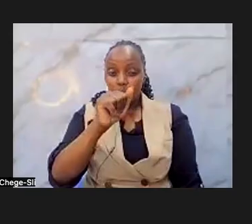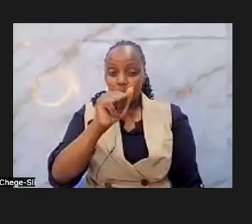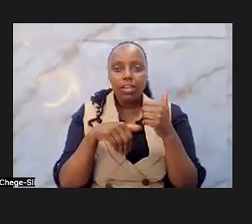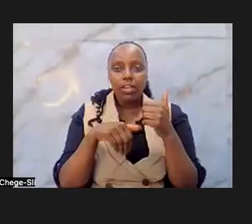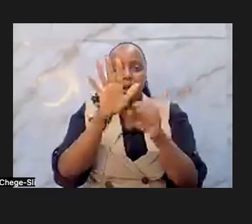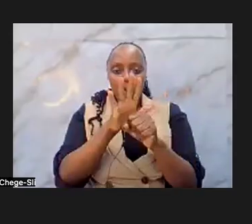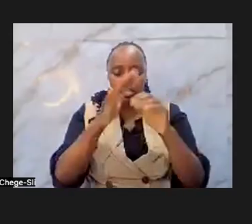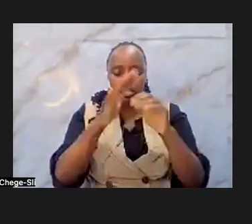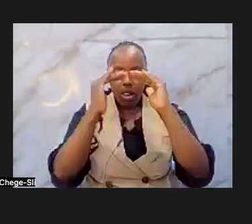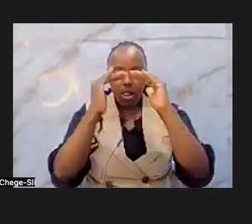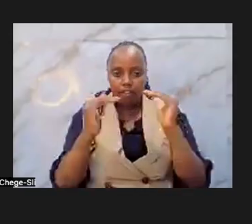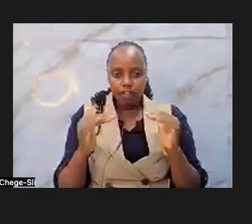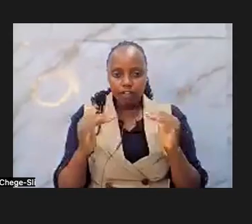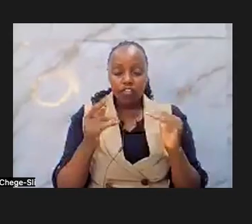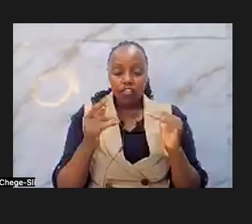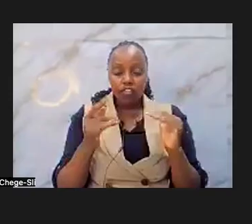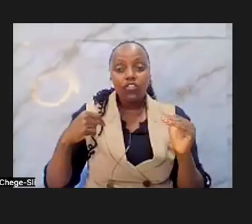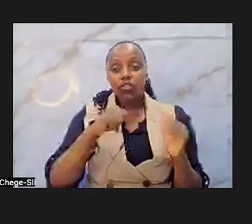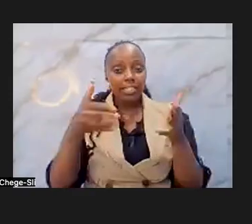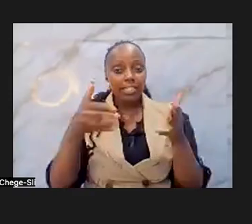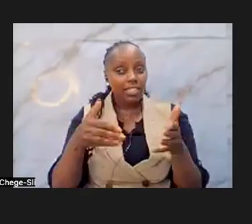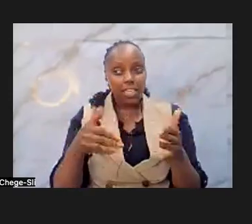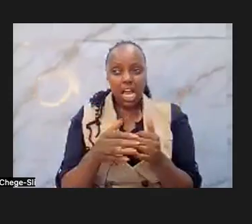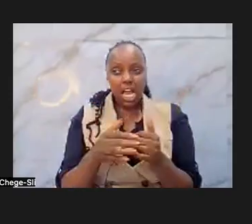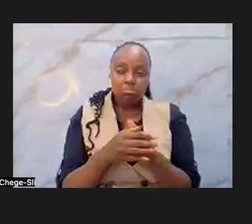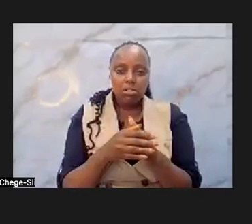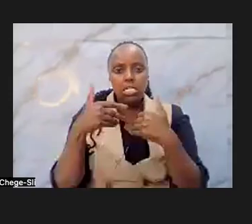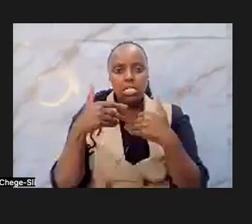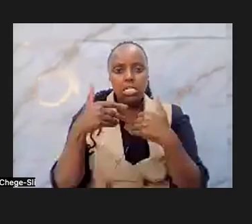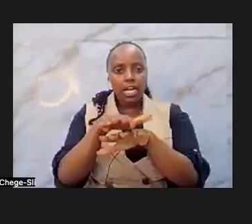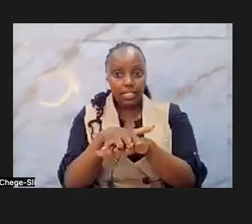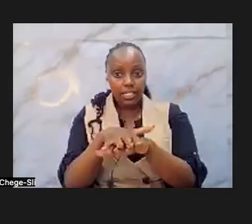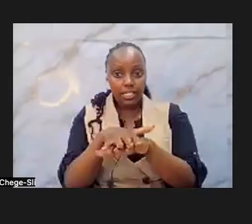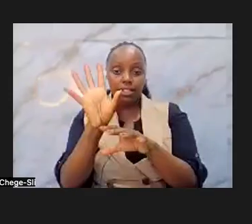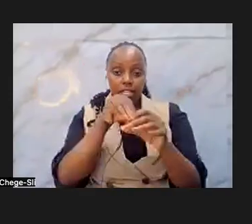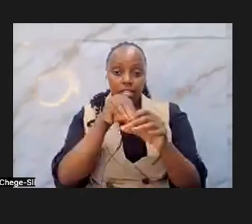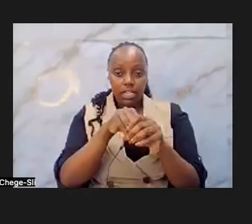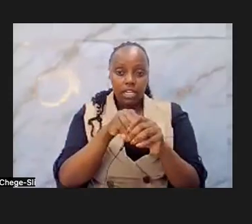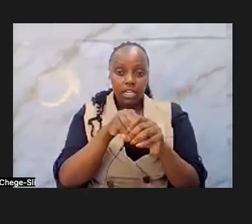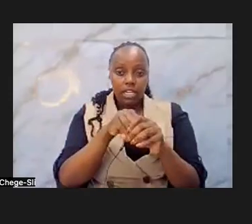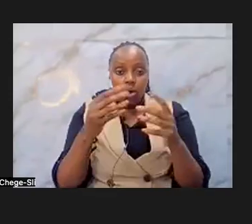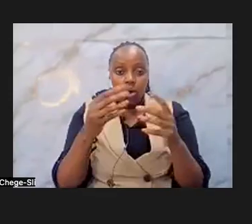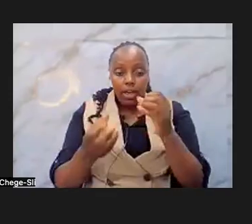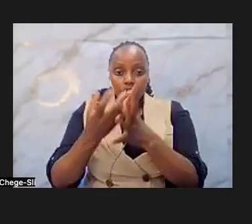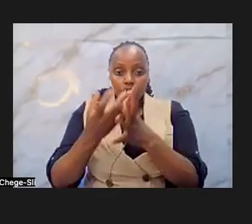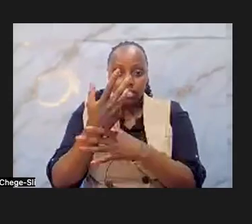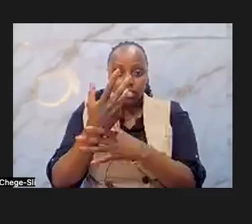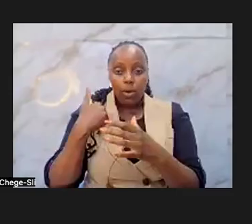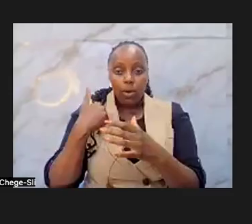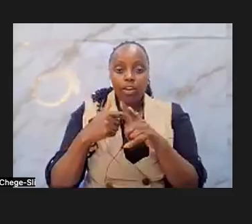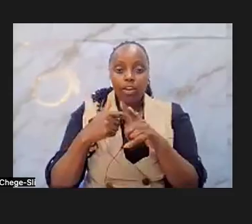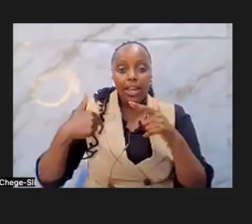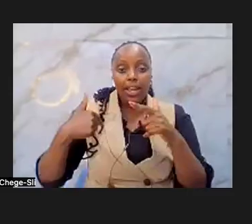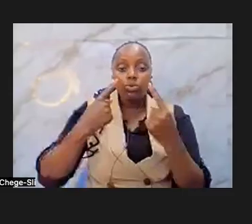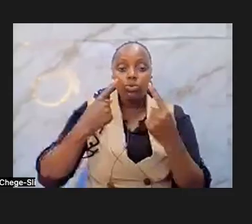And for us here, integrating at where the source, and here we are talking about the source here